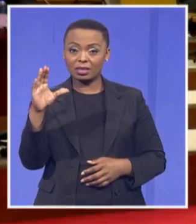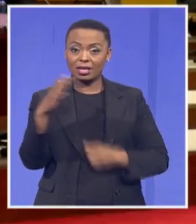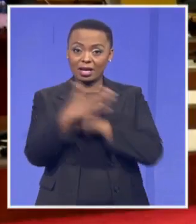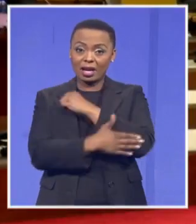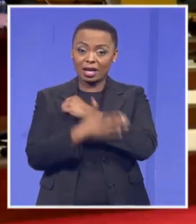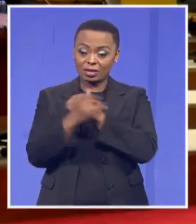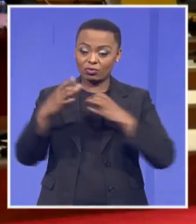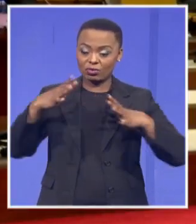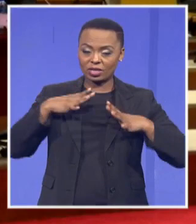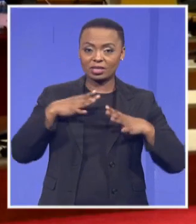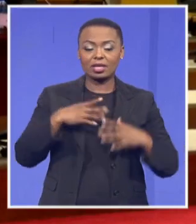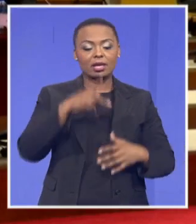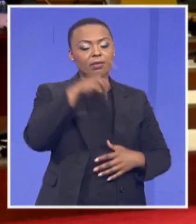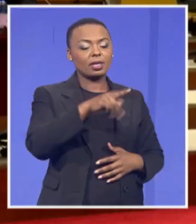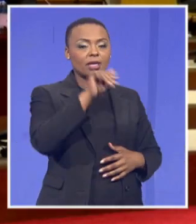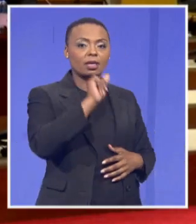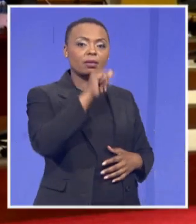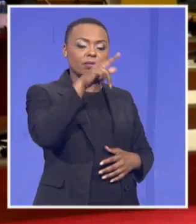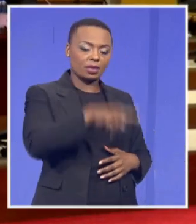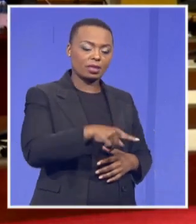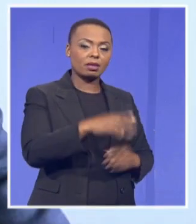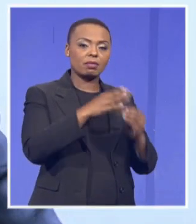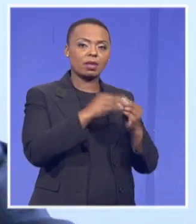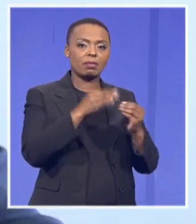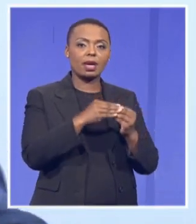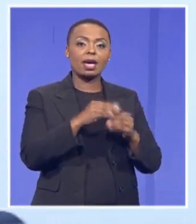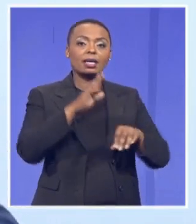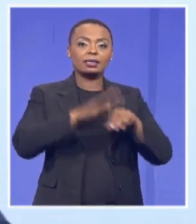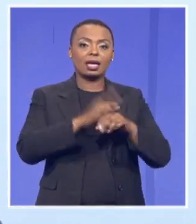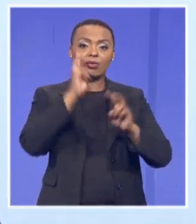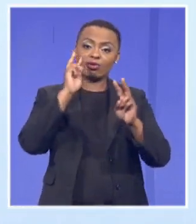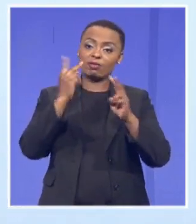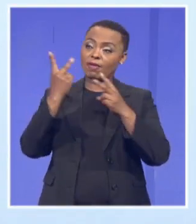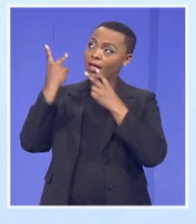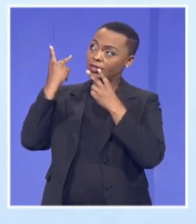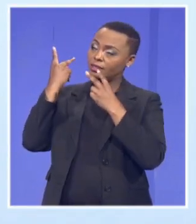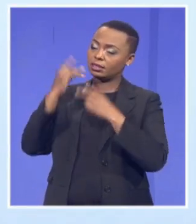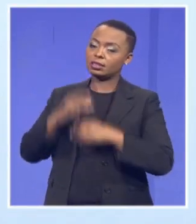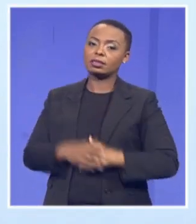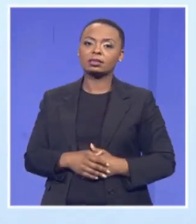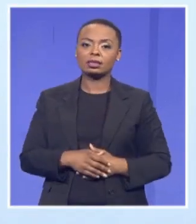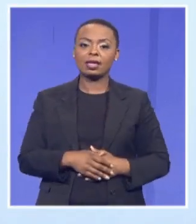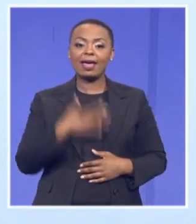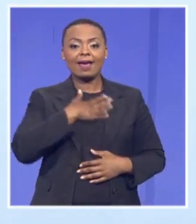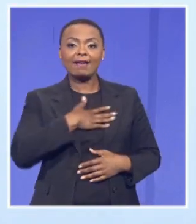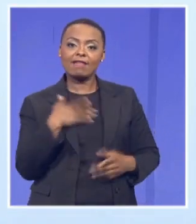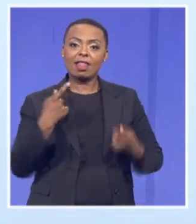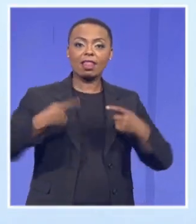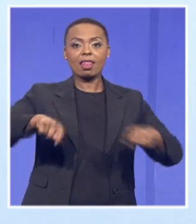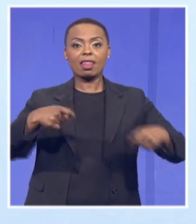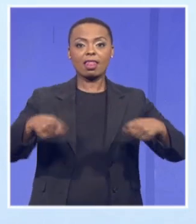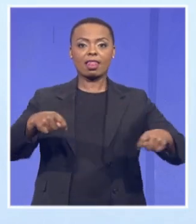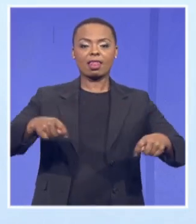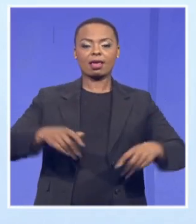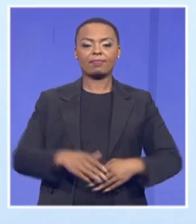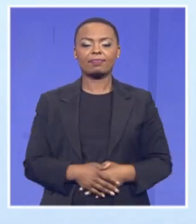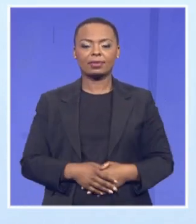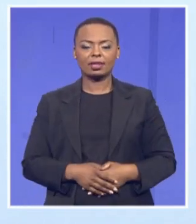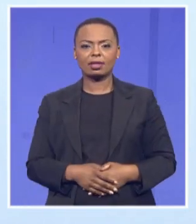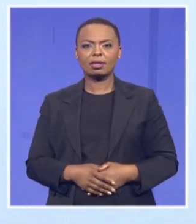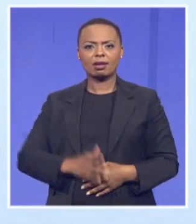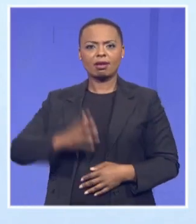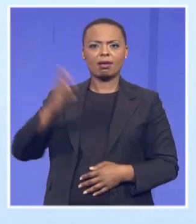For PAP members, it was time to reflect. We feel energized. He has